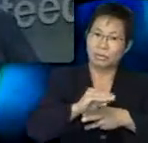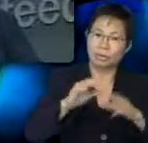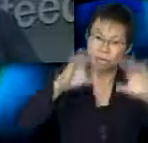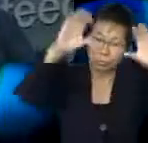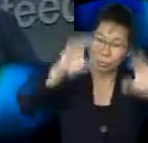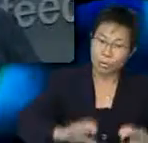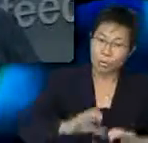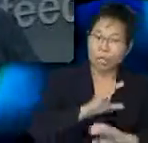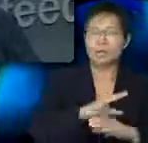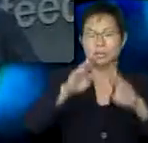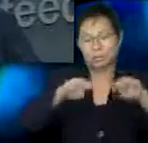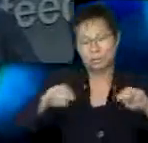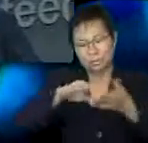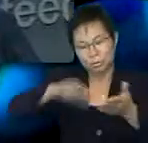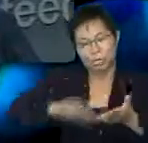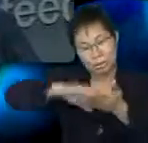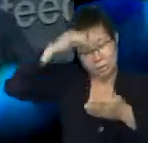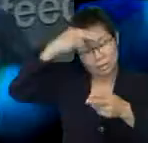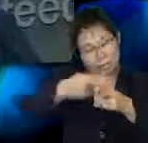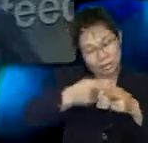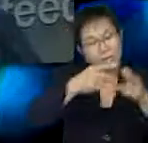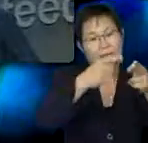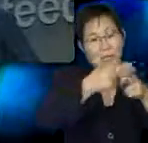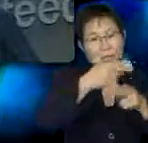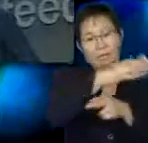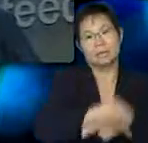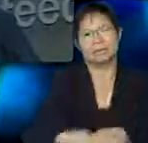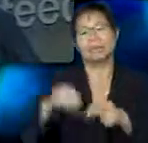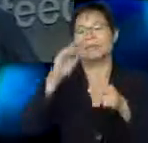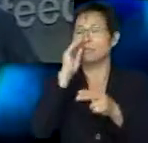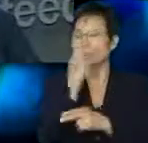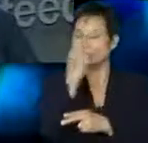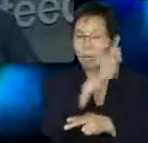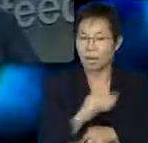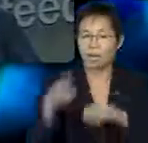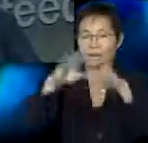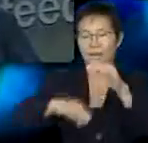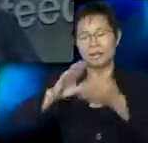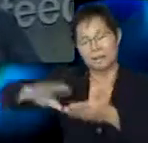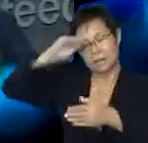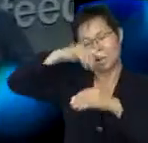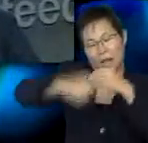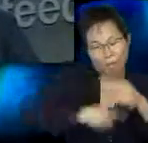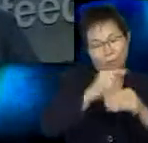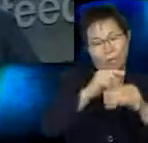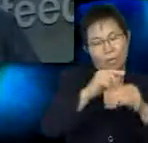about names and labels and titles of flowers, and then they learn about the flower